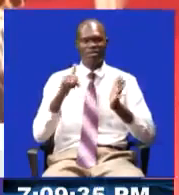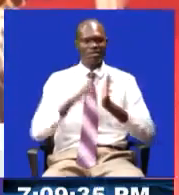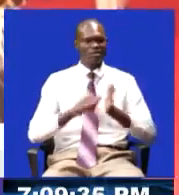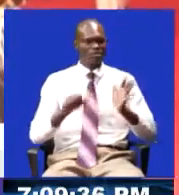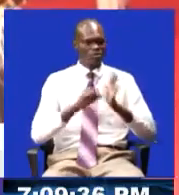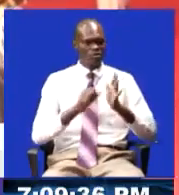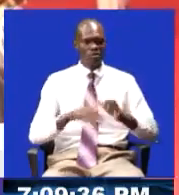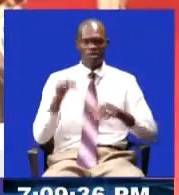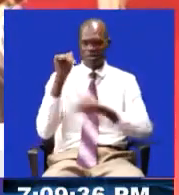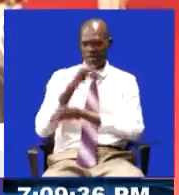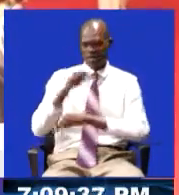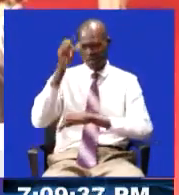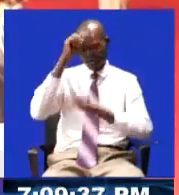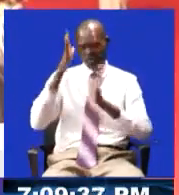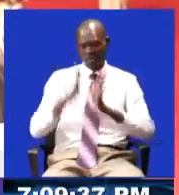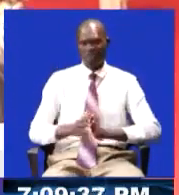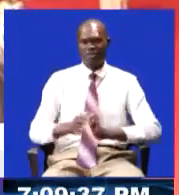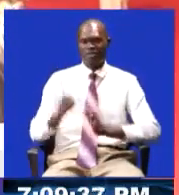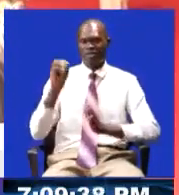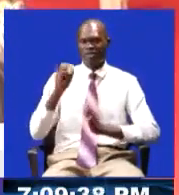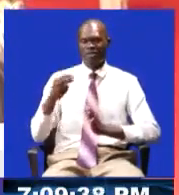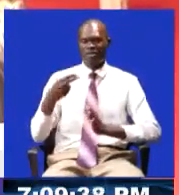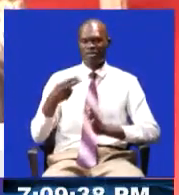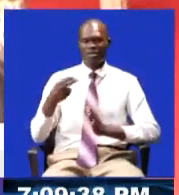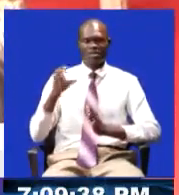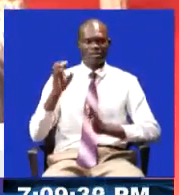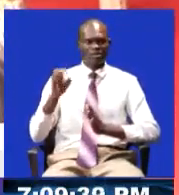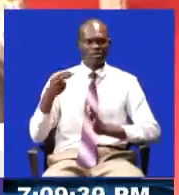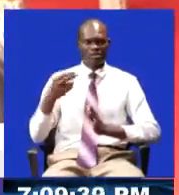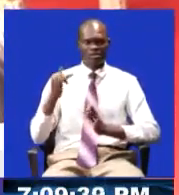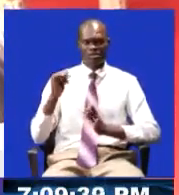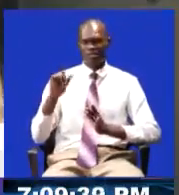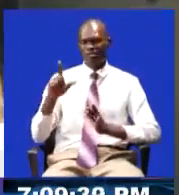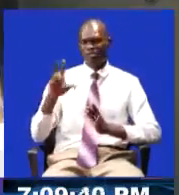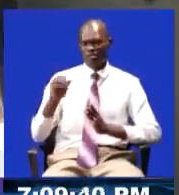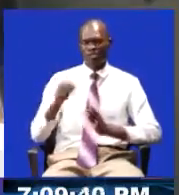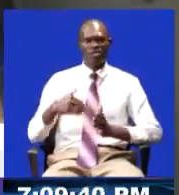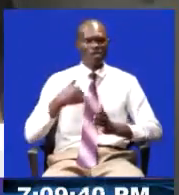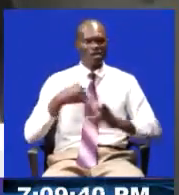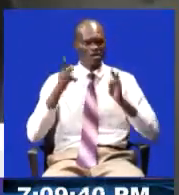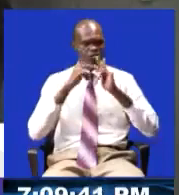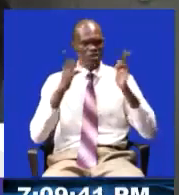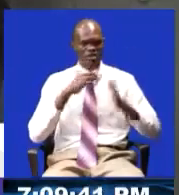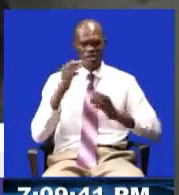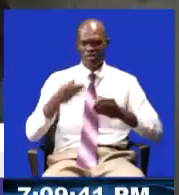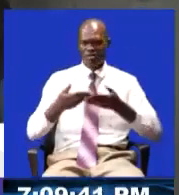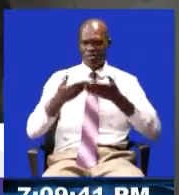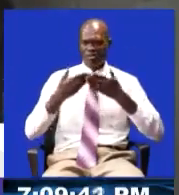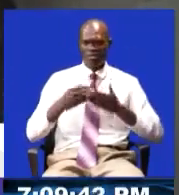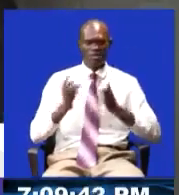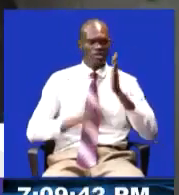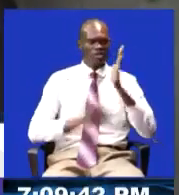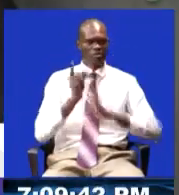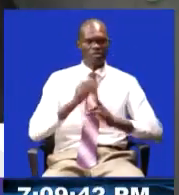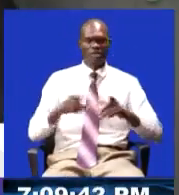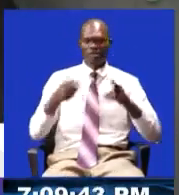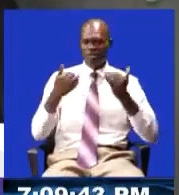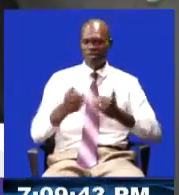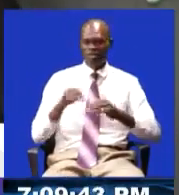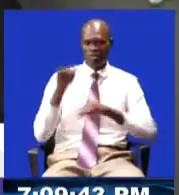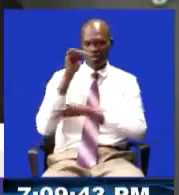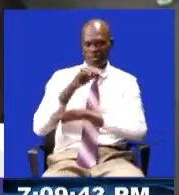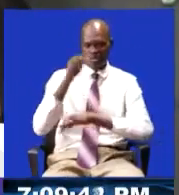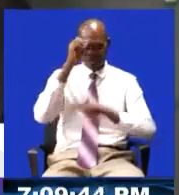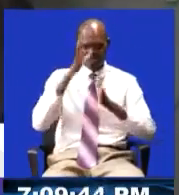Chilo mondo obed kod hera gi jotichne duto mondo okel dongruok ne jo Migori. Koro wakwayo gavana